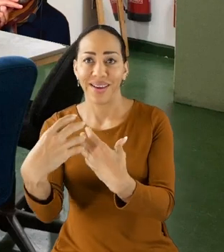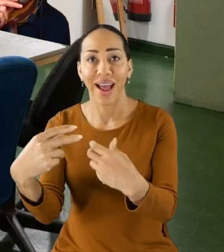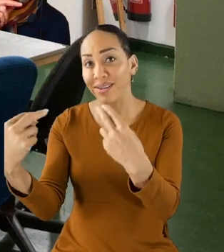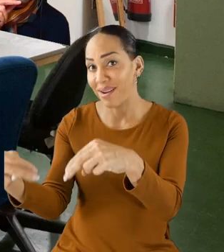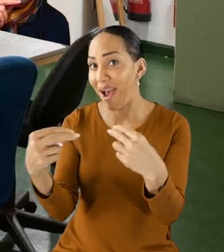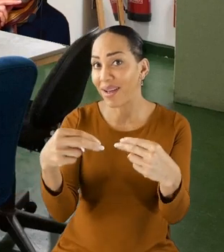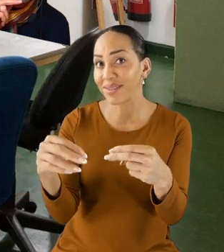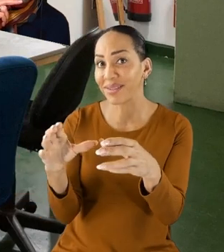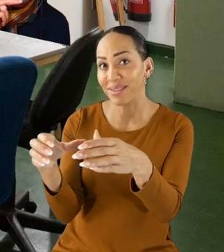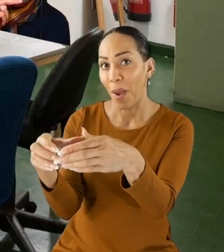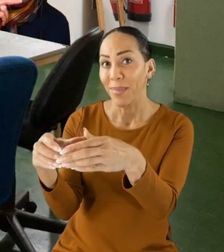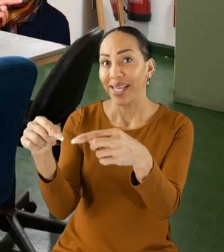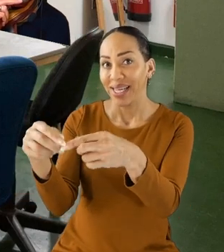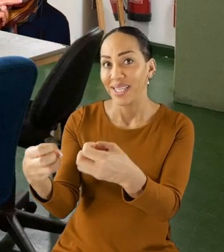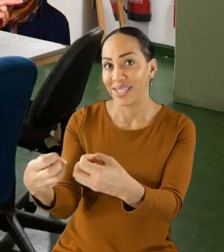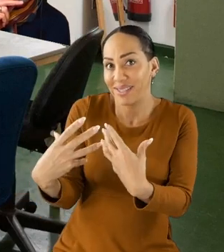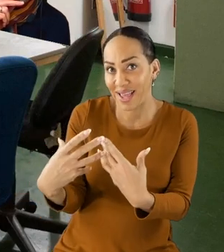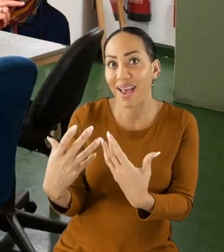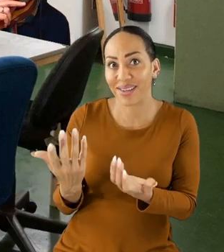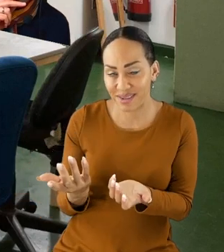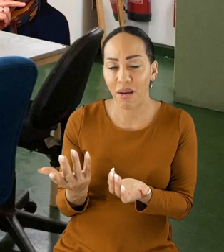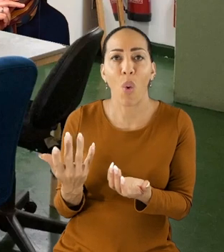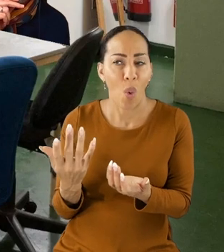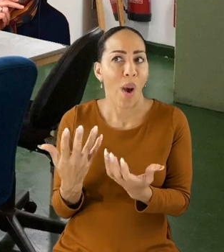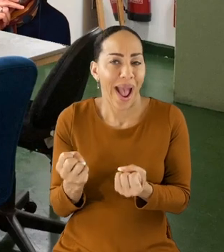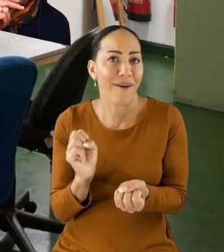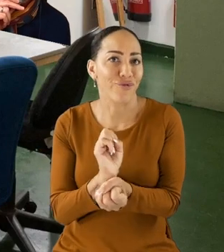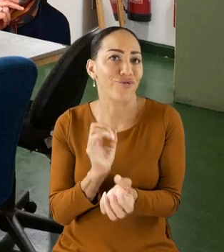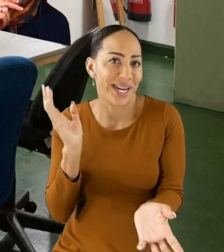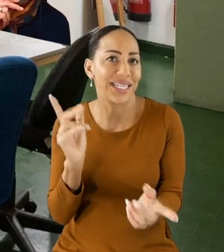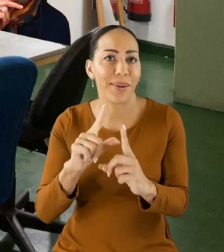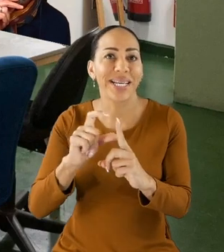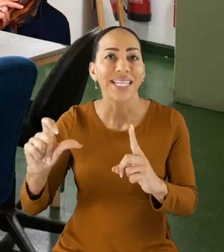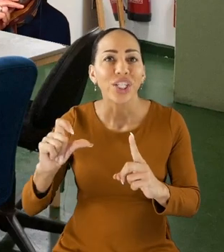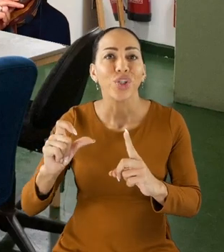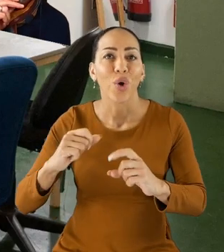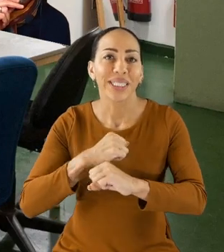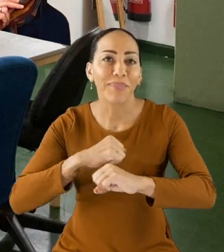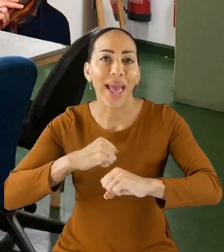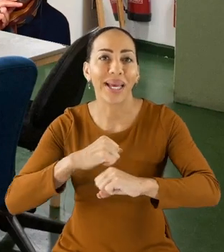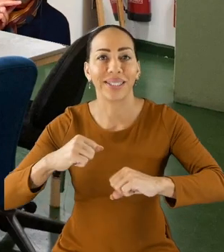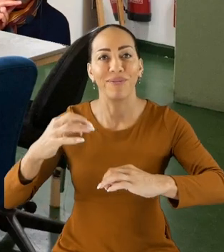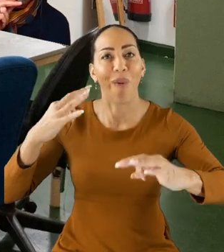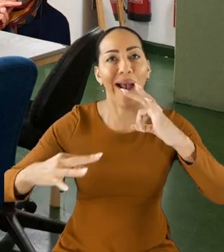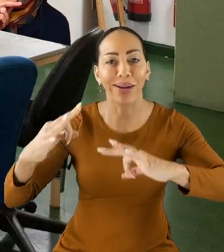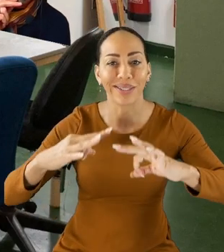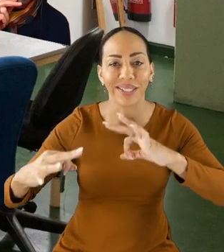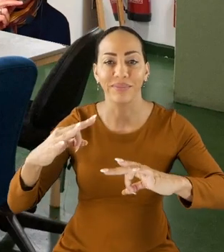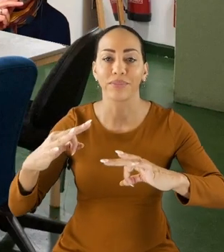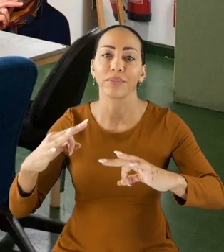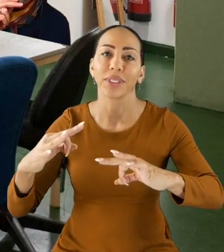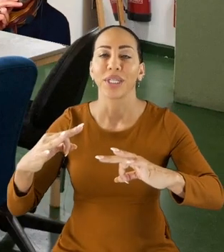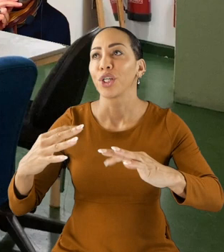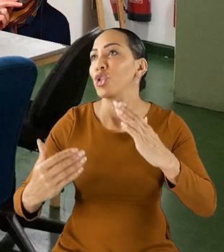and dance companies found, that there was a certain freedom from what was happening, and together with new